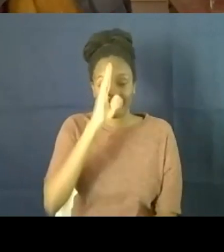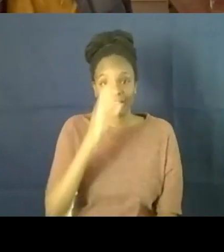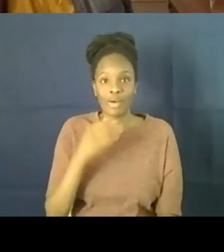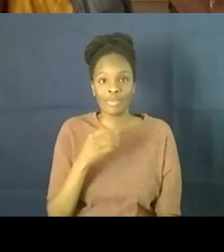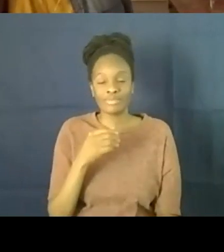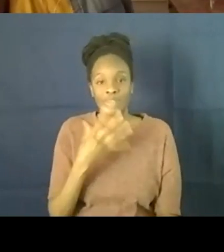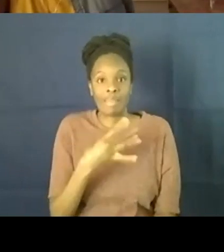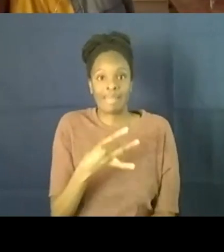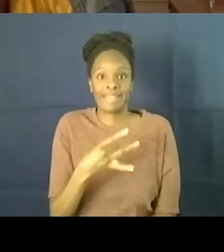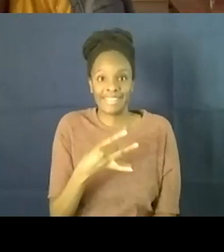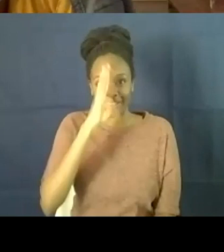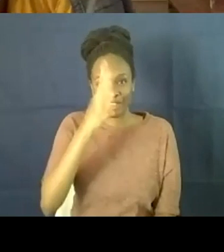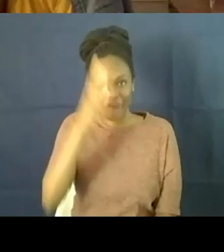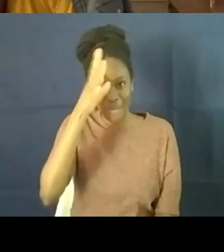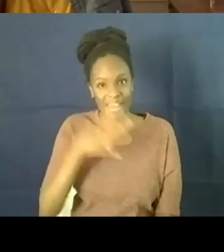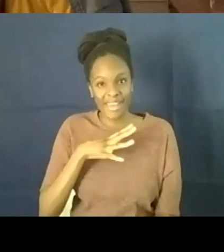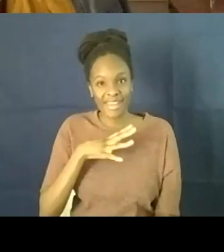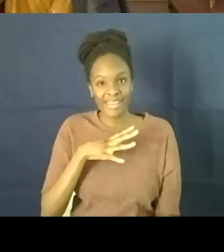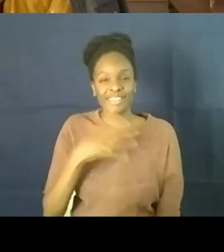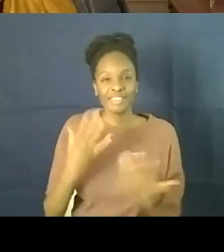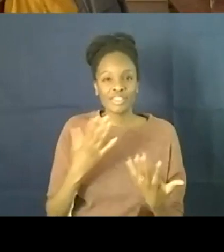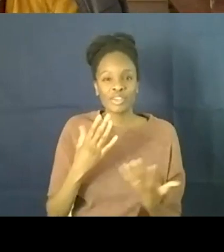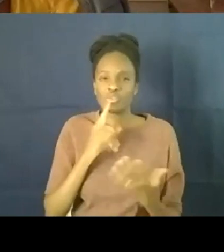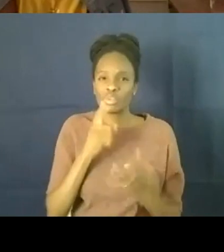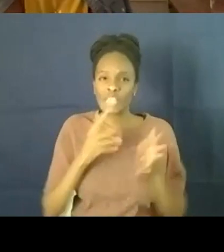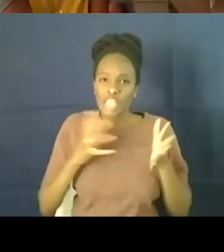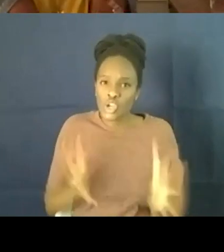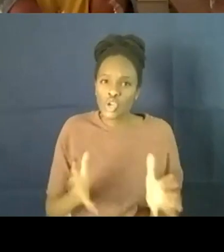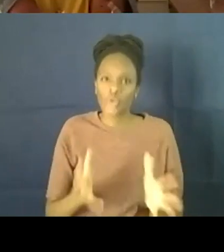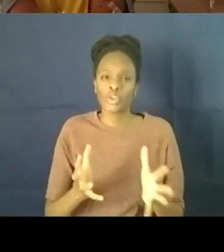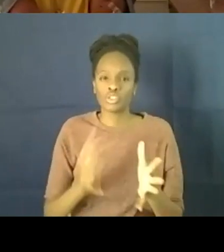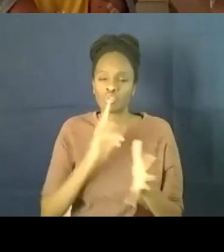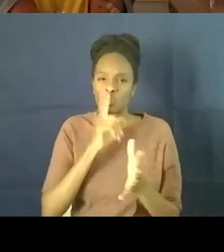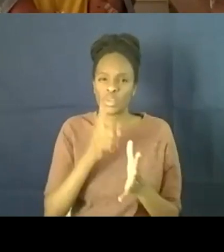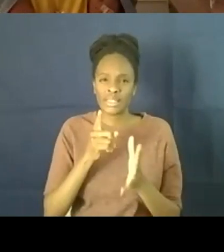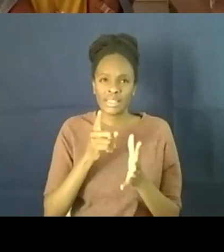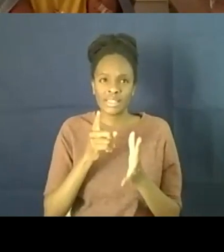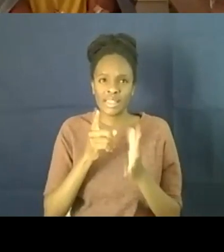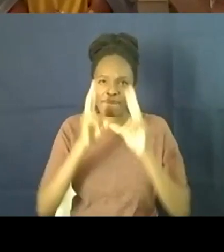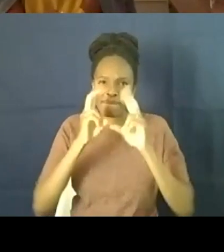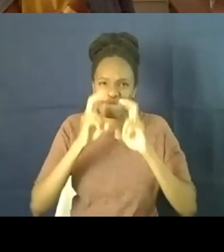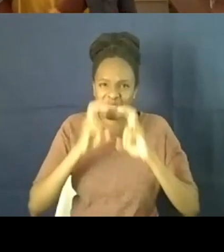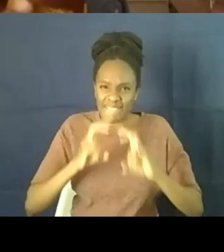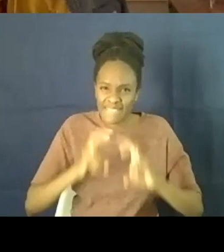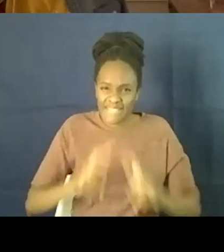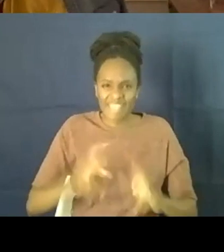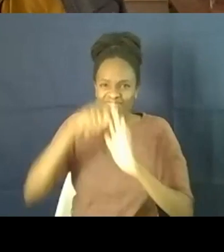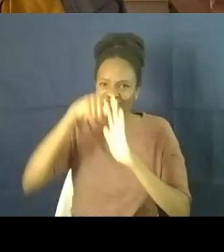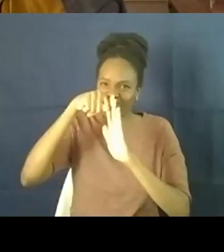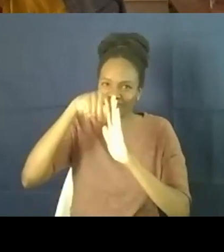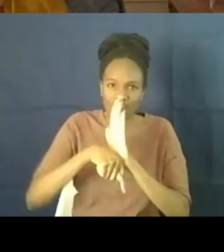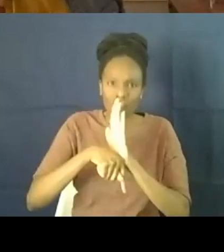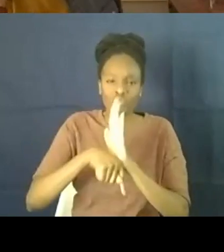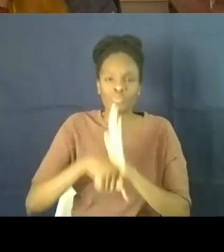like we were encouraged to go, like he said, into the muck and just like not hold anything back, judgment free zone. We learned a lot about